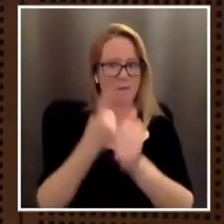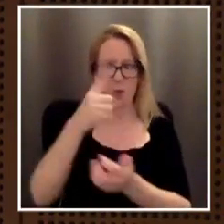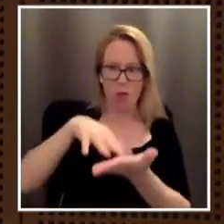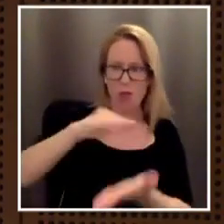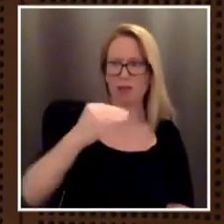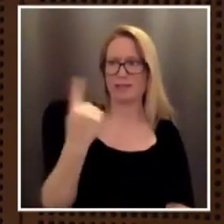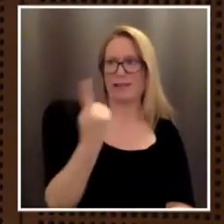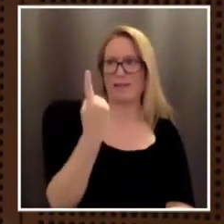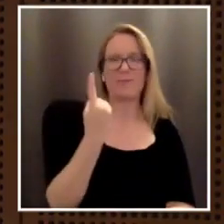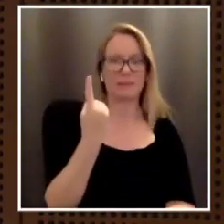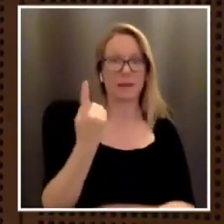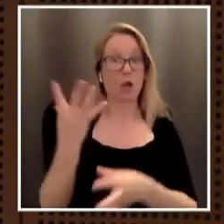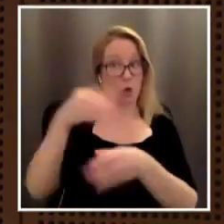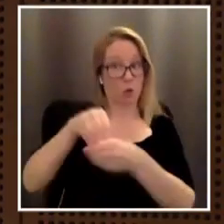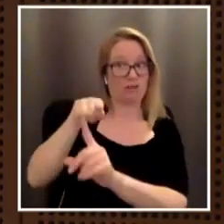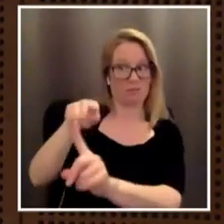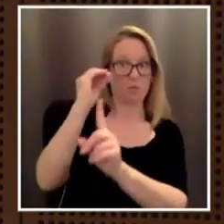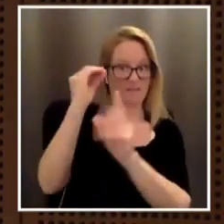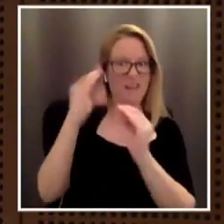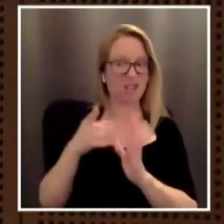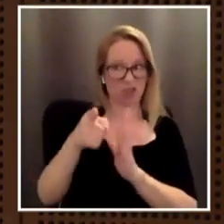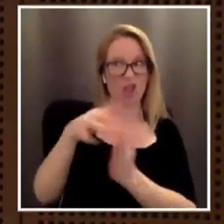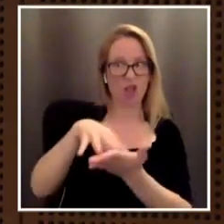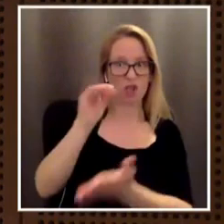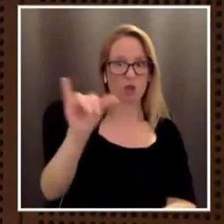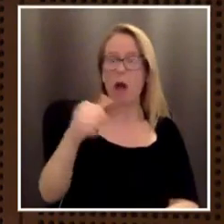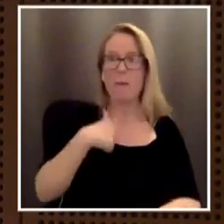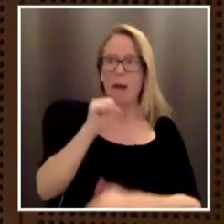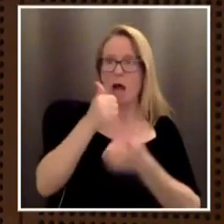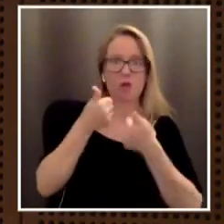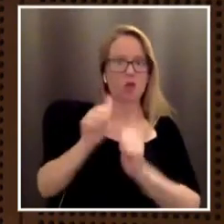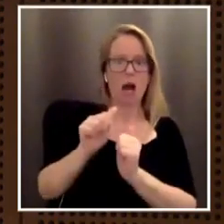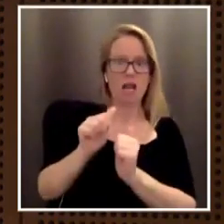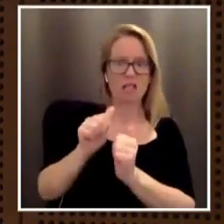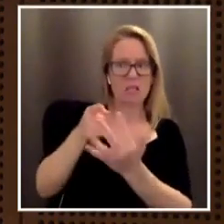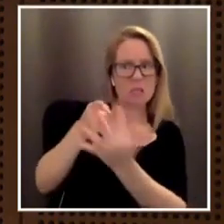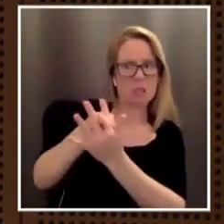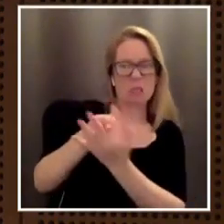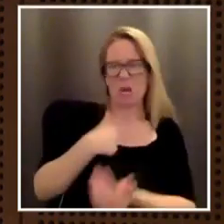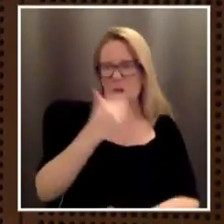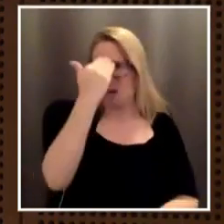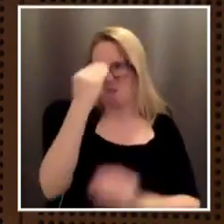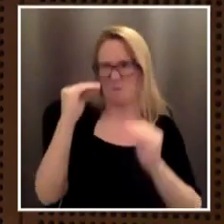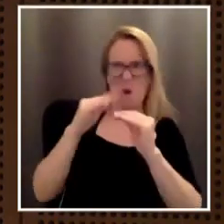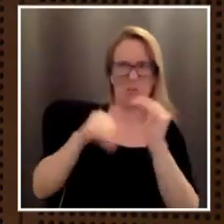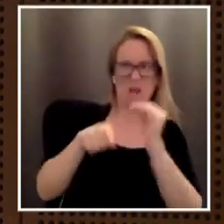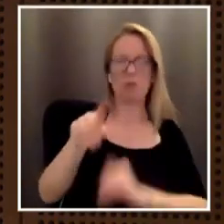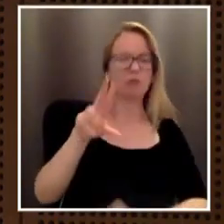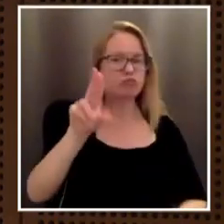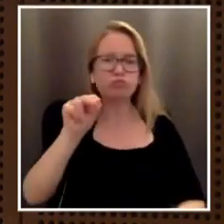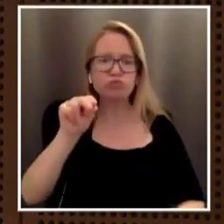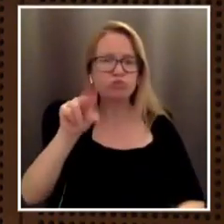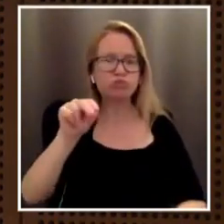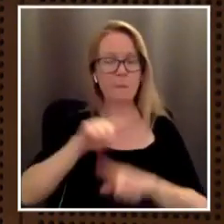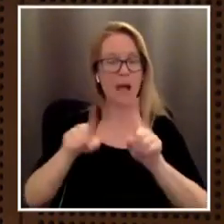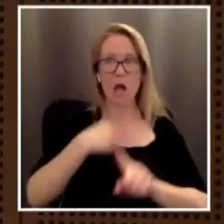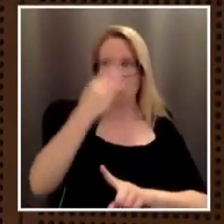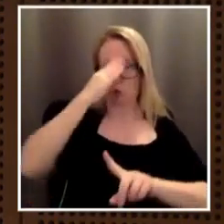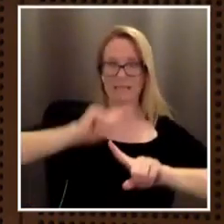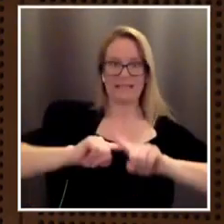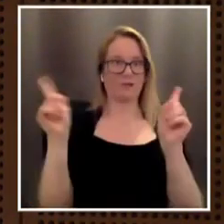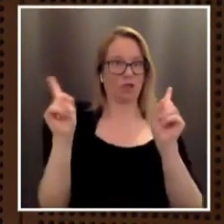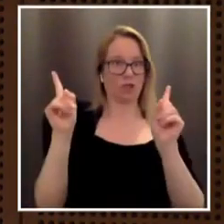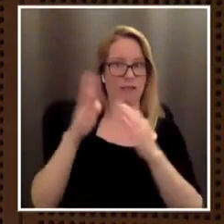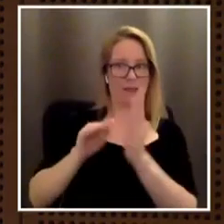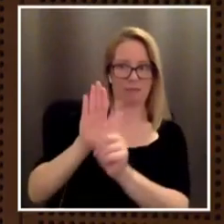something, including that professor. I was not trying to say that I knew more than him. I just knew differently than he